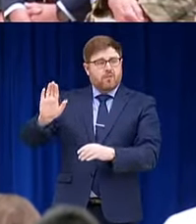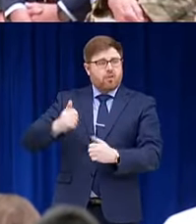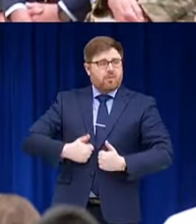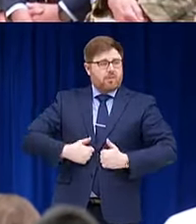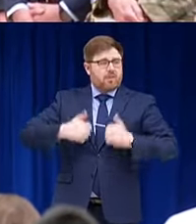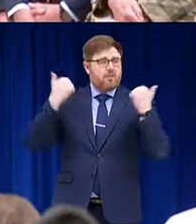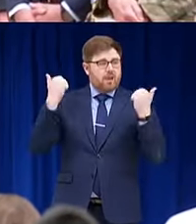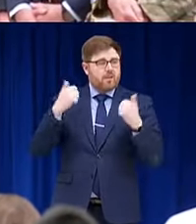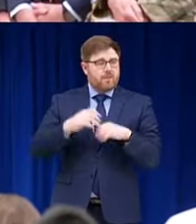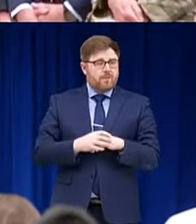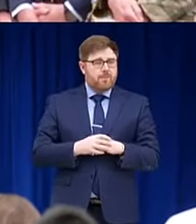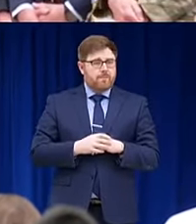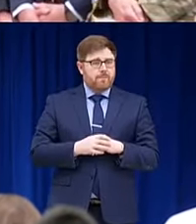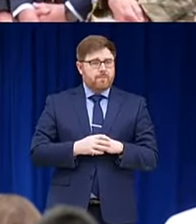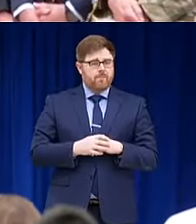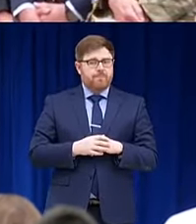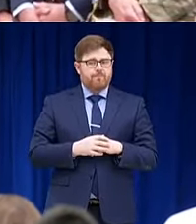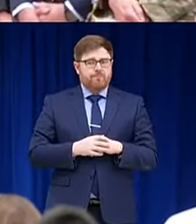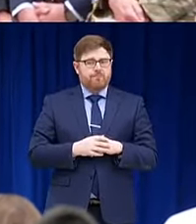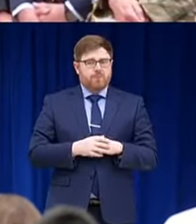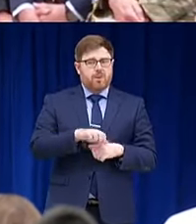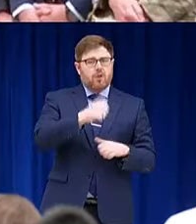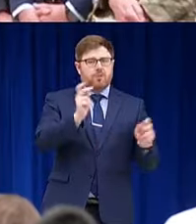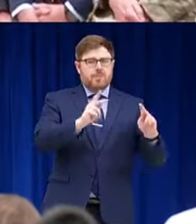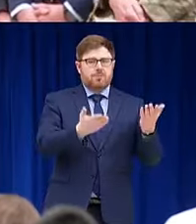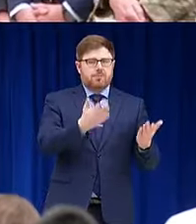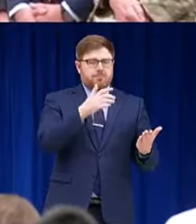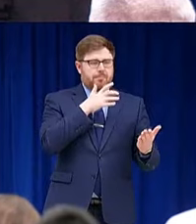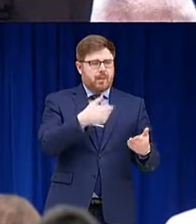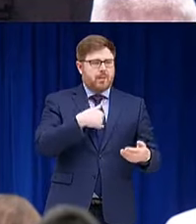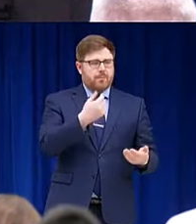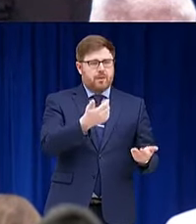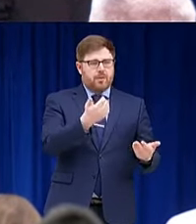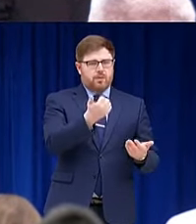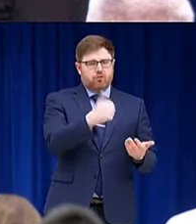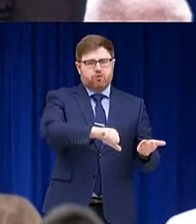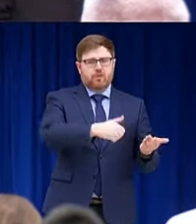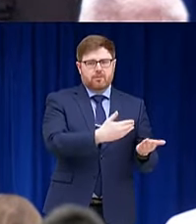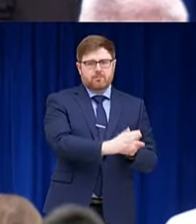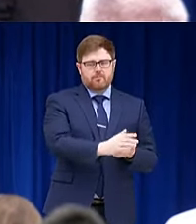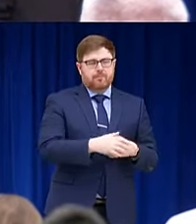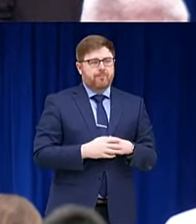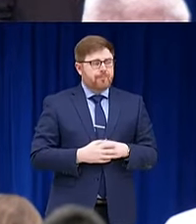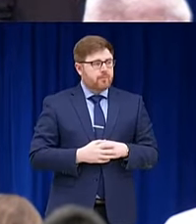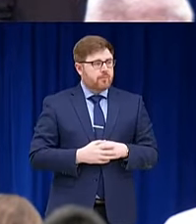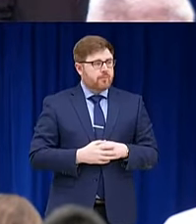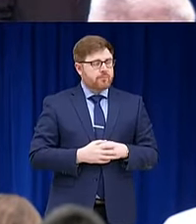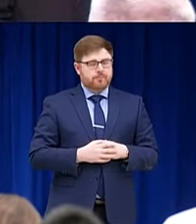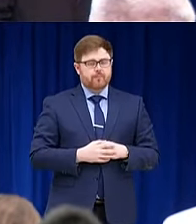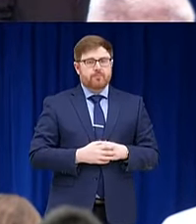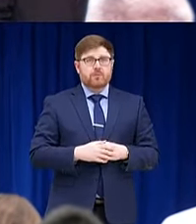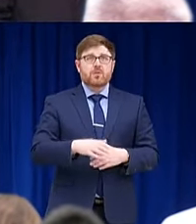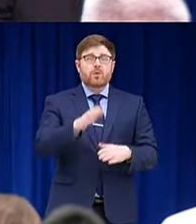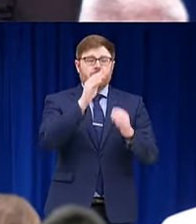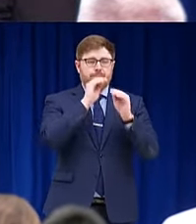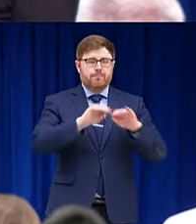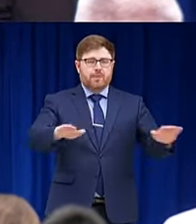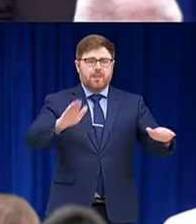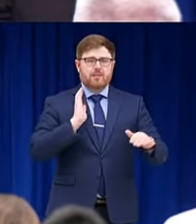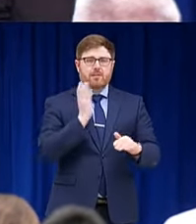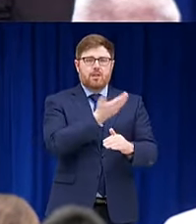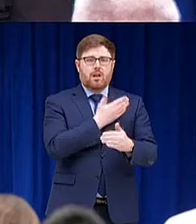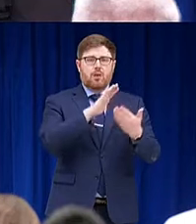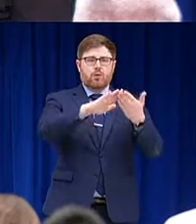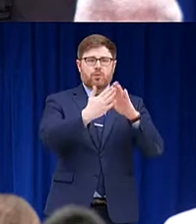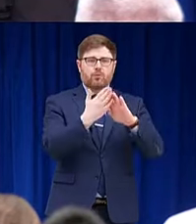have rejected them. Bless your precious children among the LGBTQ plus community. Surround them with